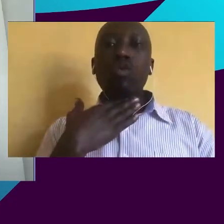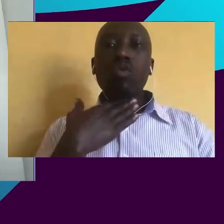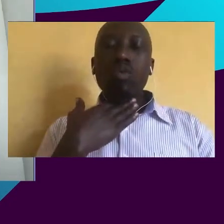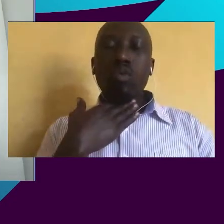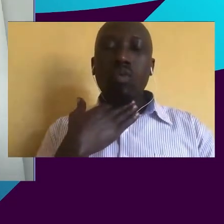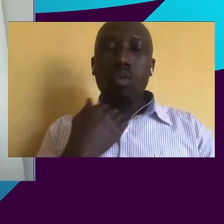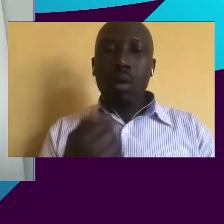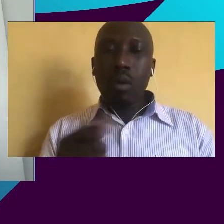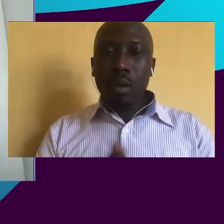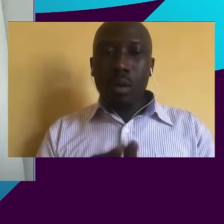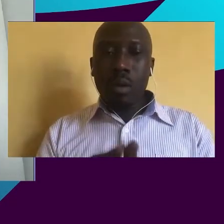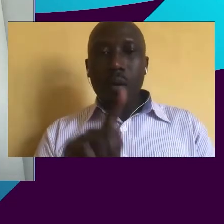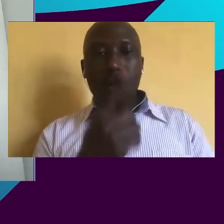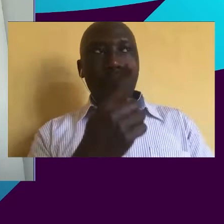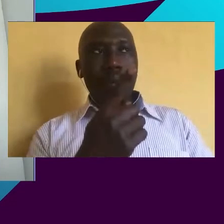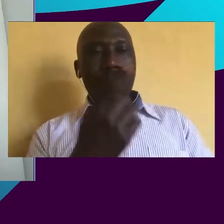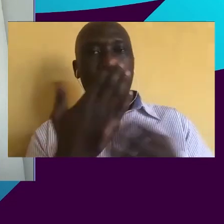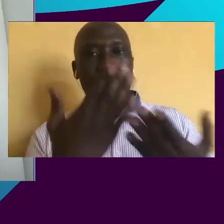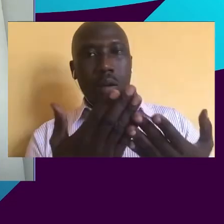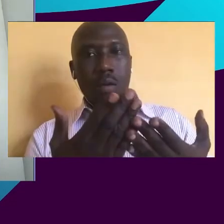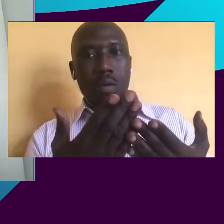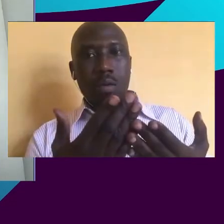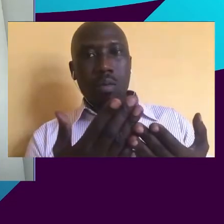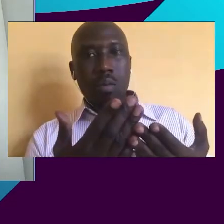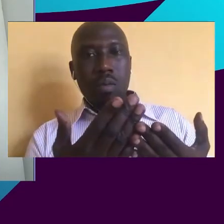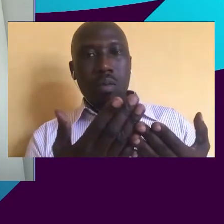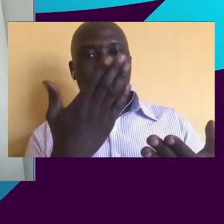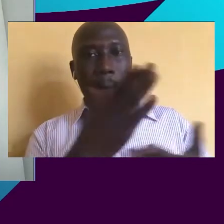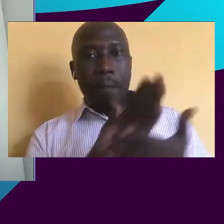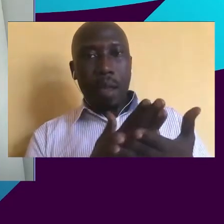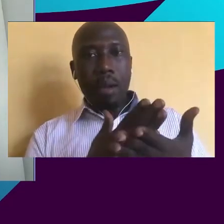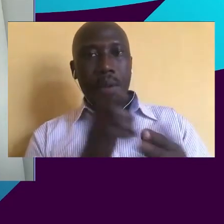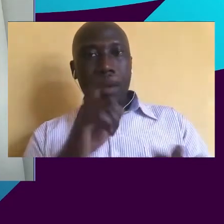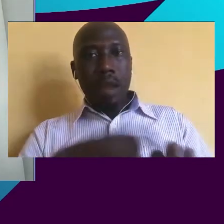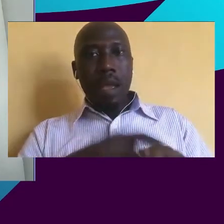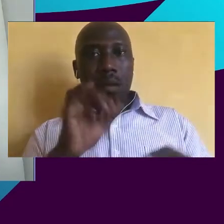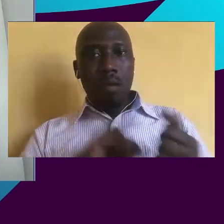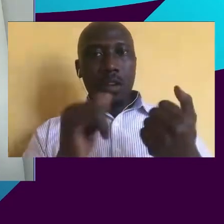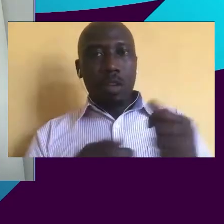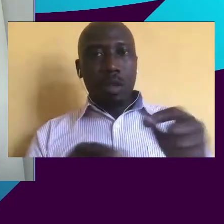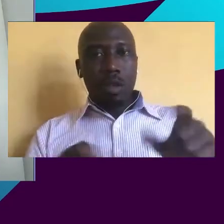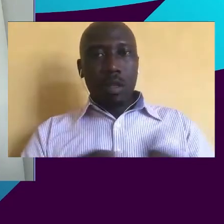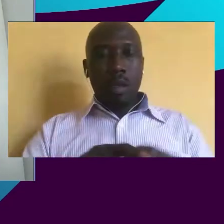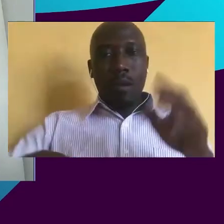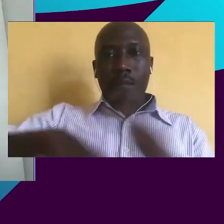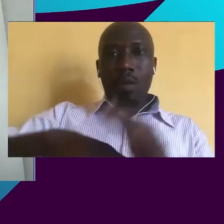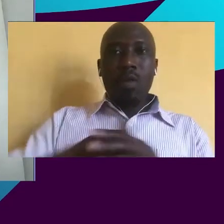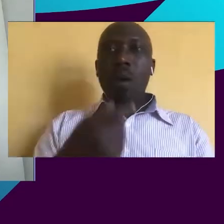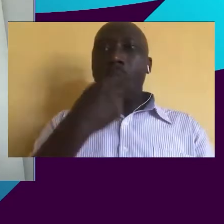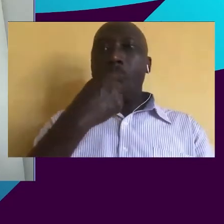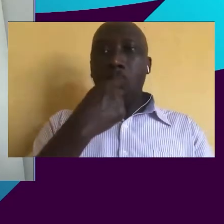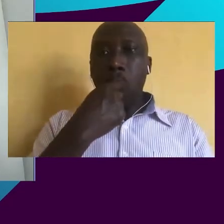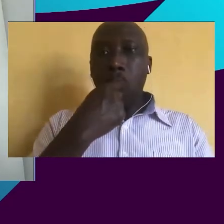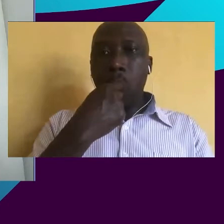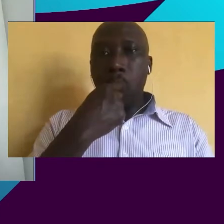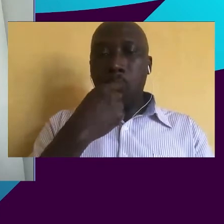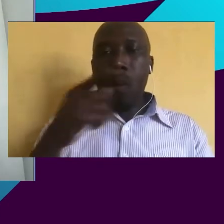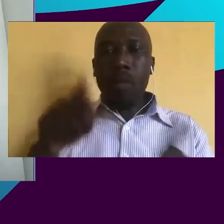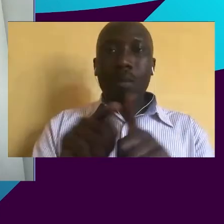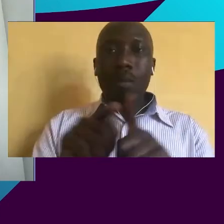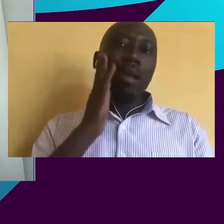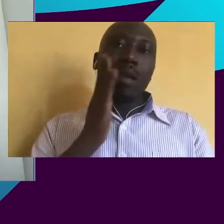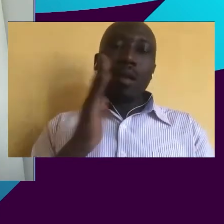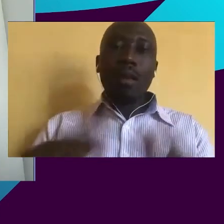part of my job. So the other part of my job is I am a football referee in the English Football League. So from this year,